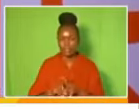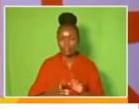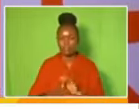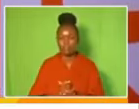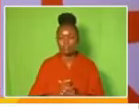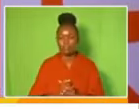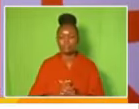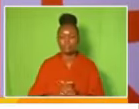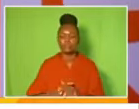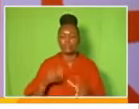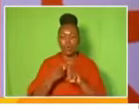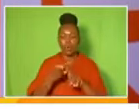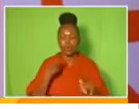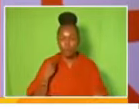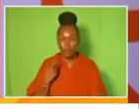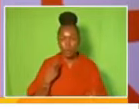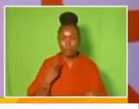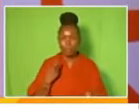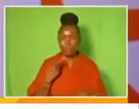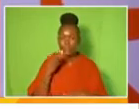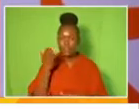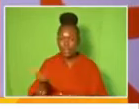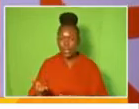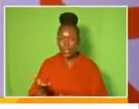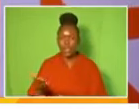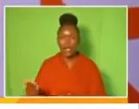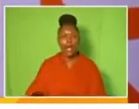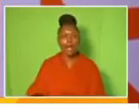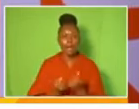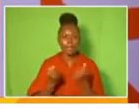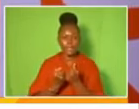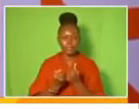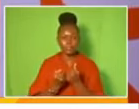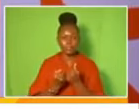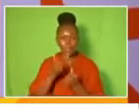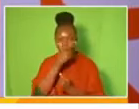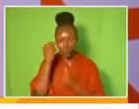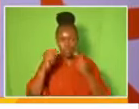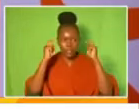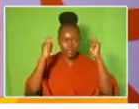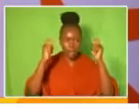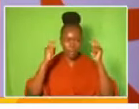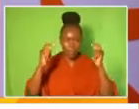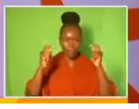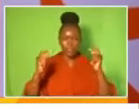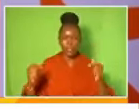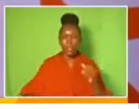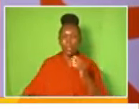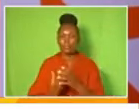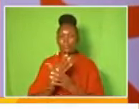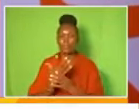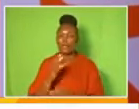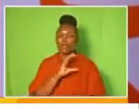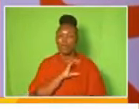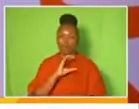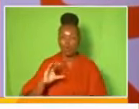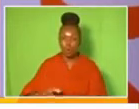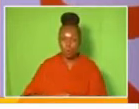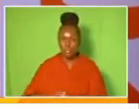Out of the protests came the National Dialogue Committee, NADCO, whose report is currently at